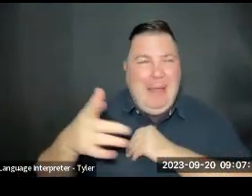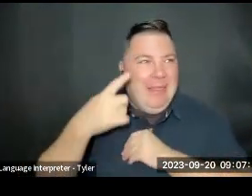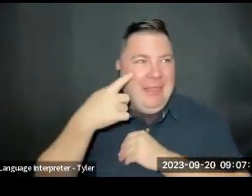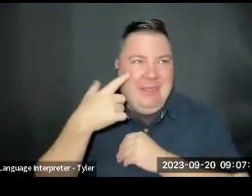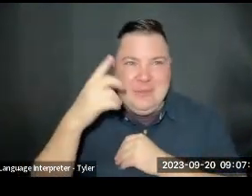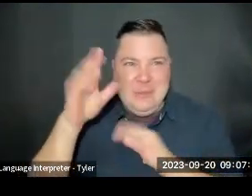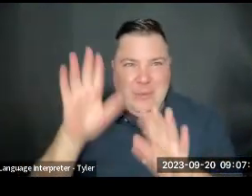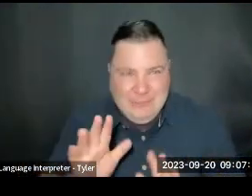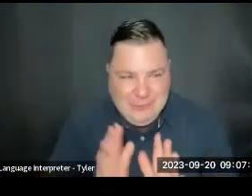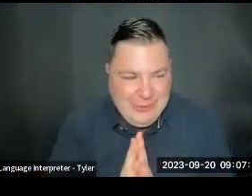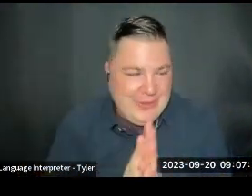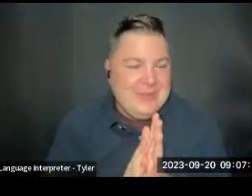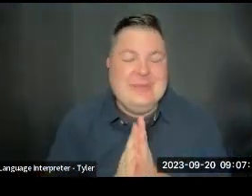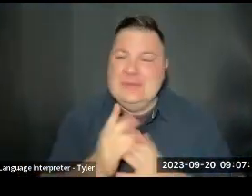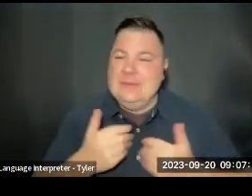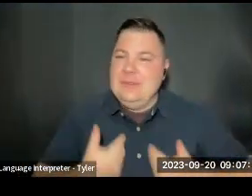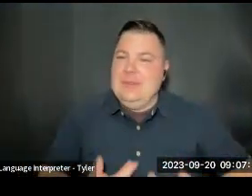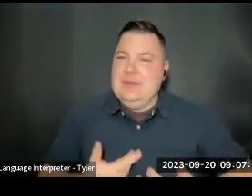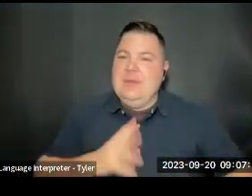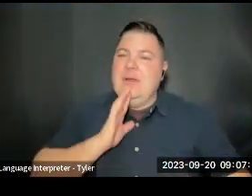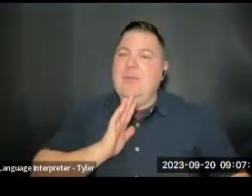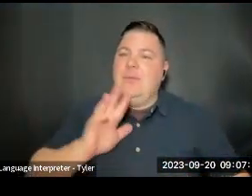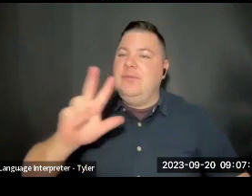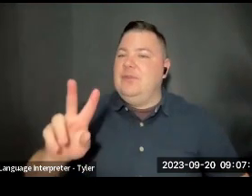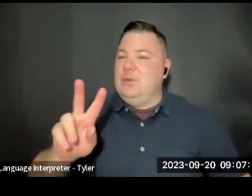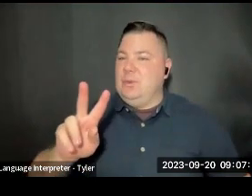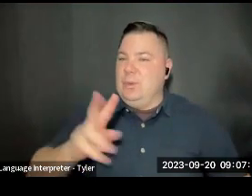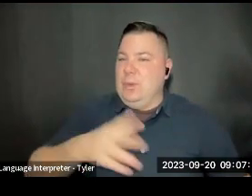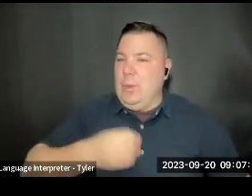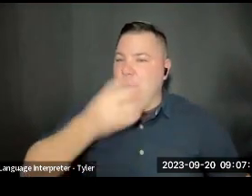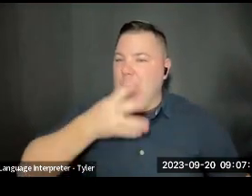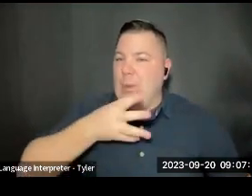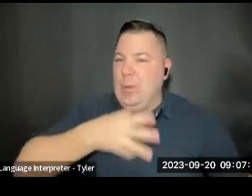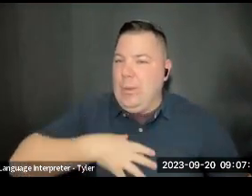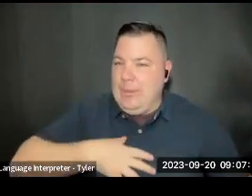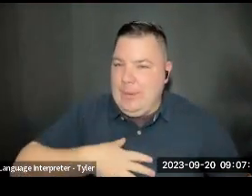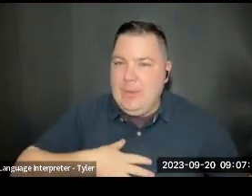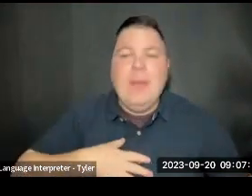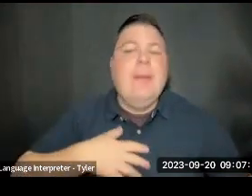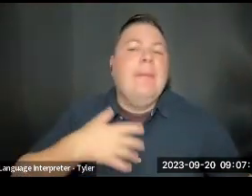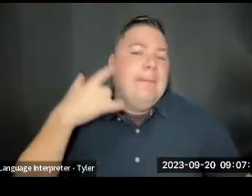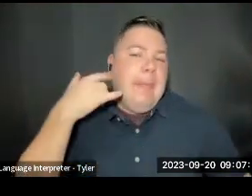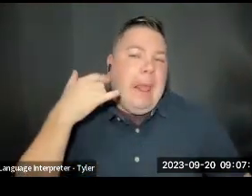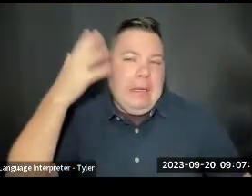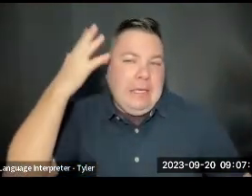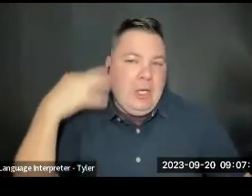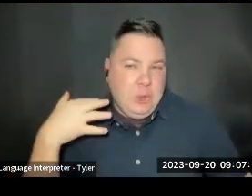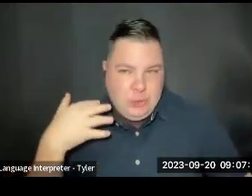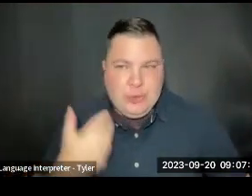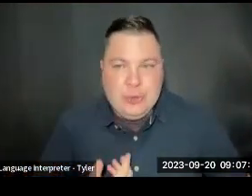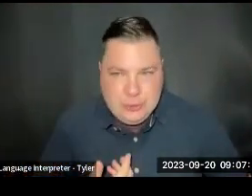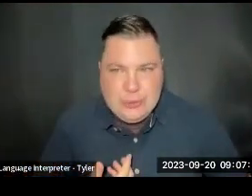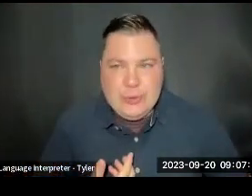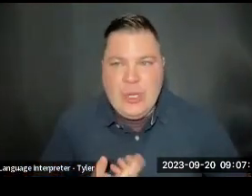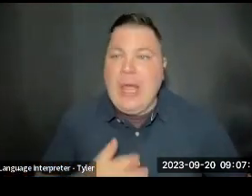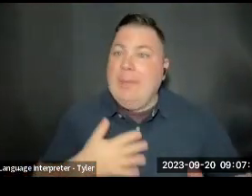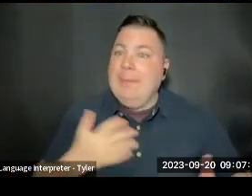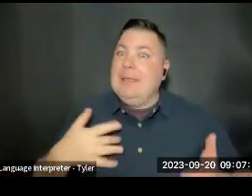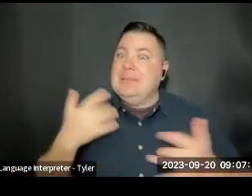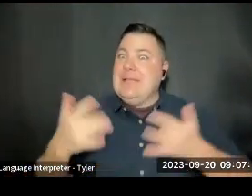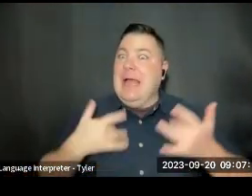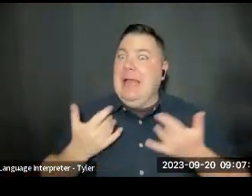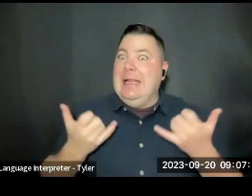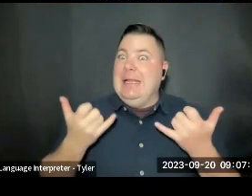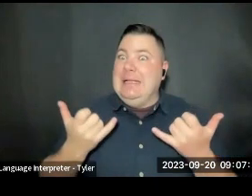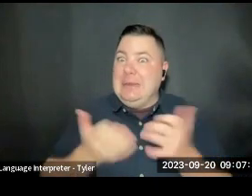fantastic. So I'm a 52-year-old white woman with blonde hair. I am excited as I get